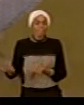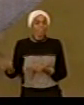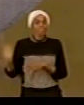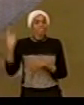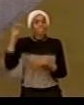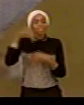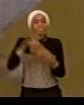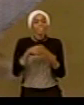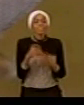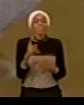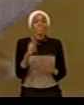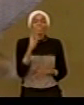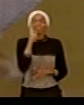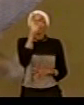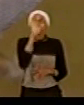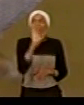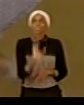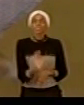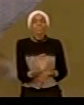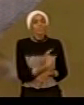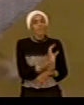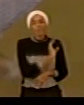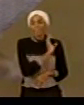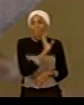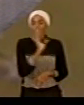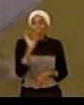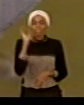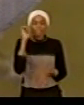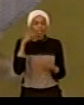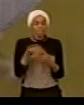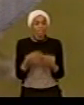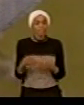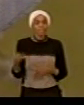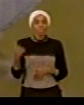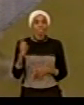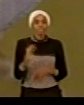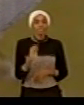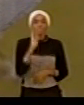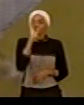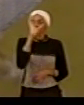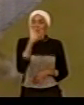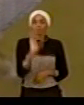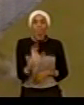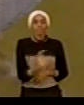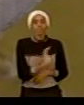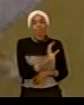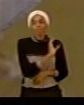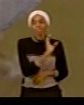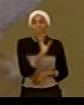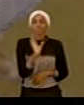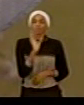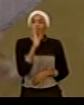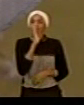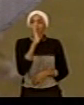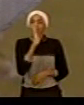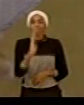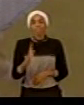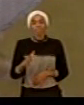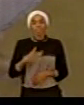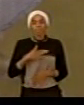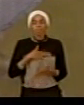river. In the cross, in the cross,